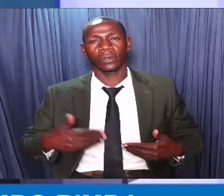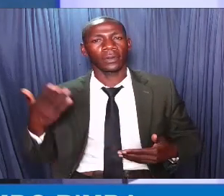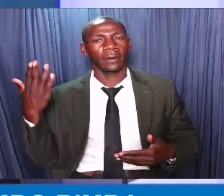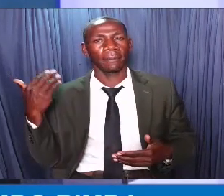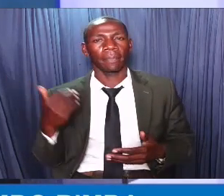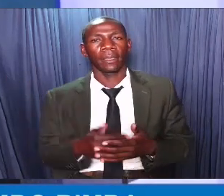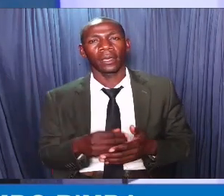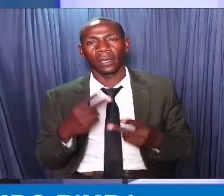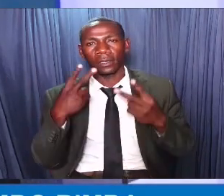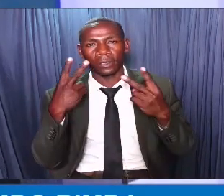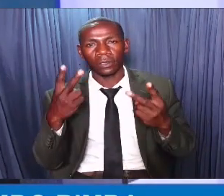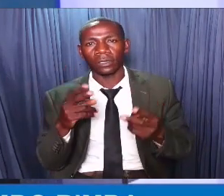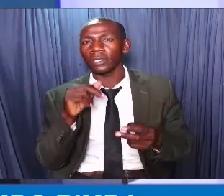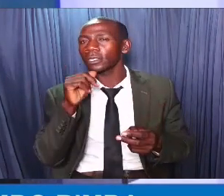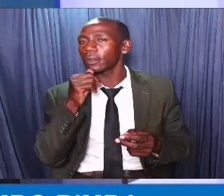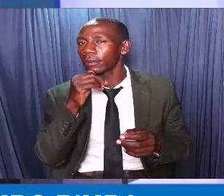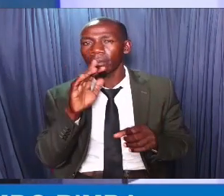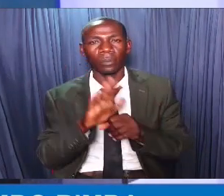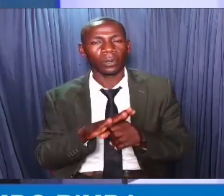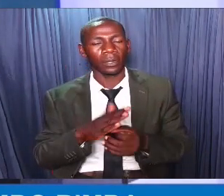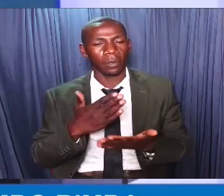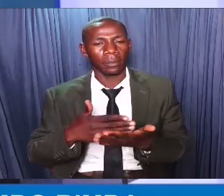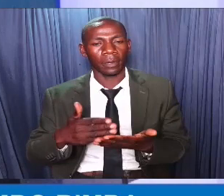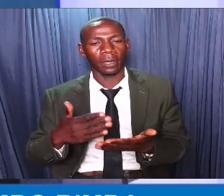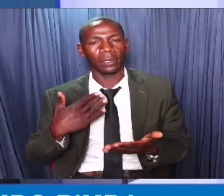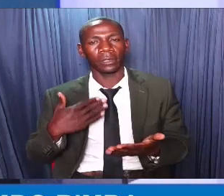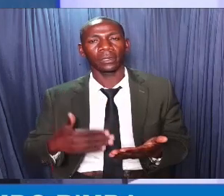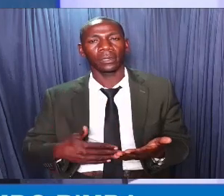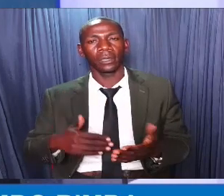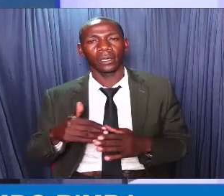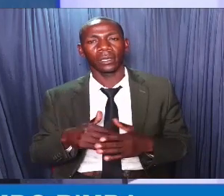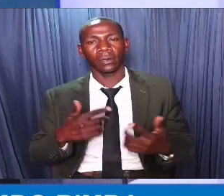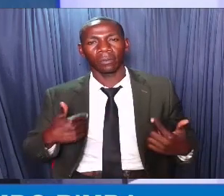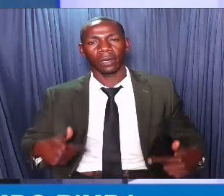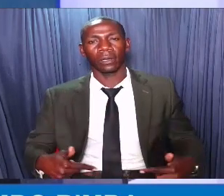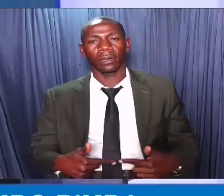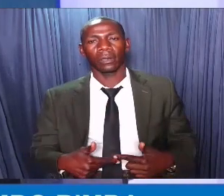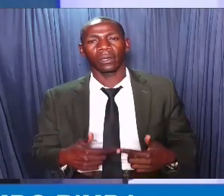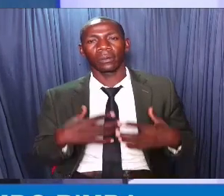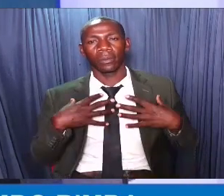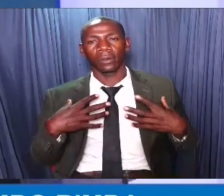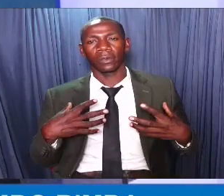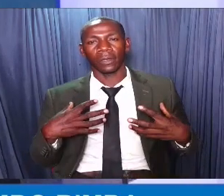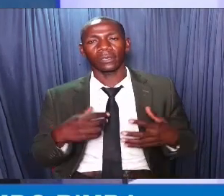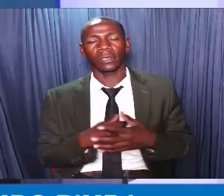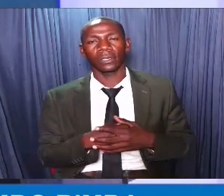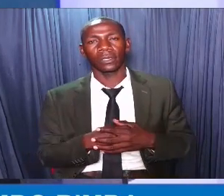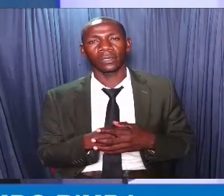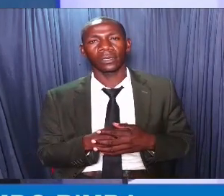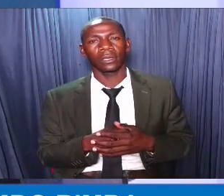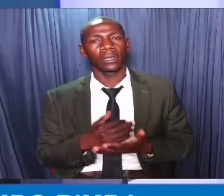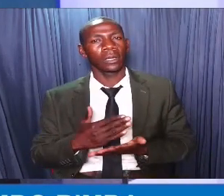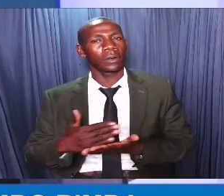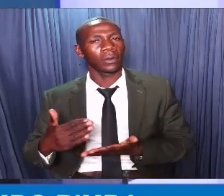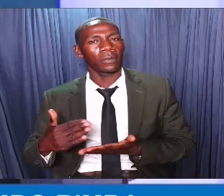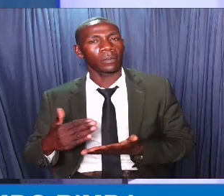youthful time. Nikaona madhara viungoni. I saw injuries in my body. Tumboni. In my stomach. Vifuani. On my chest. Kando na